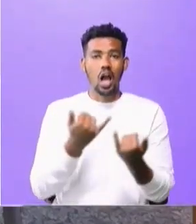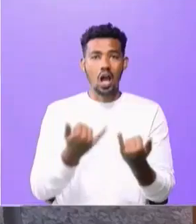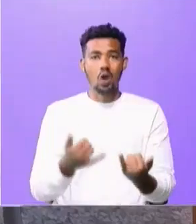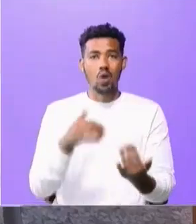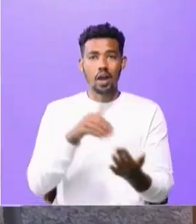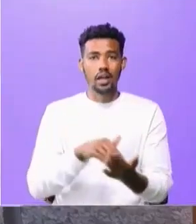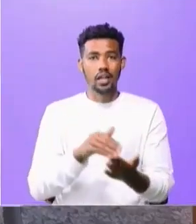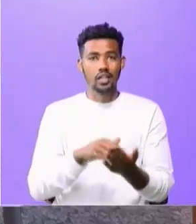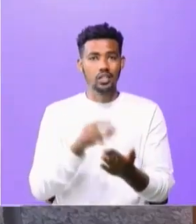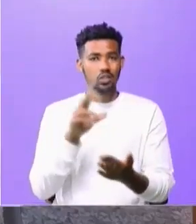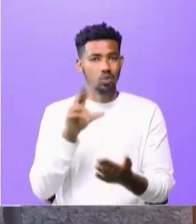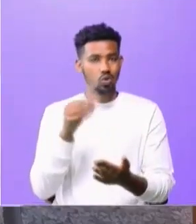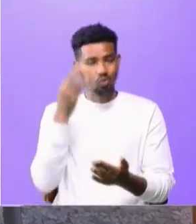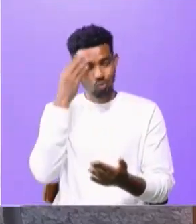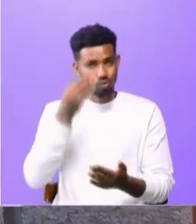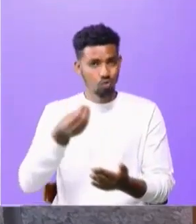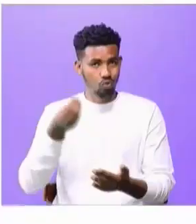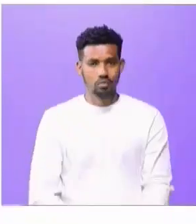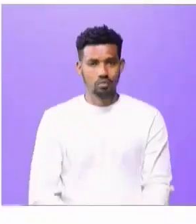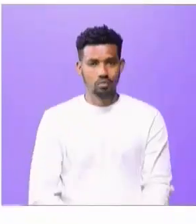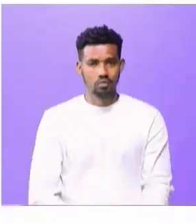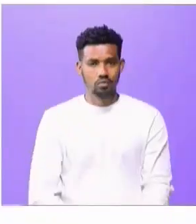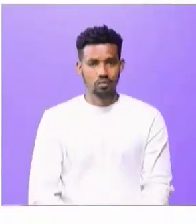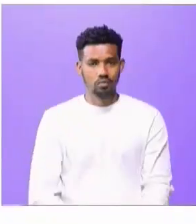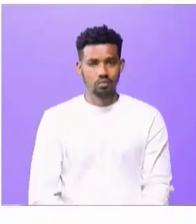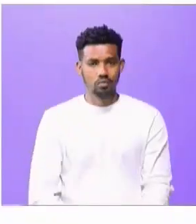this homework. Let me write it.